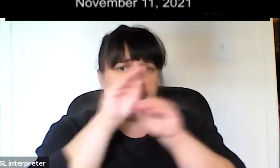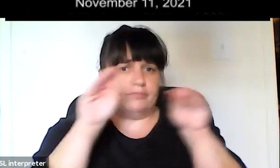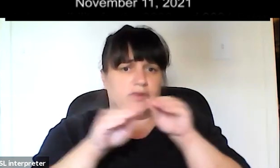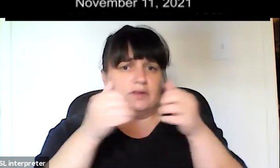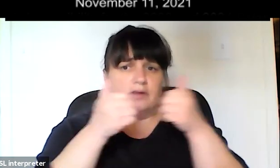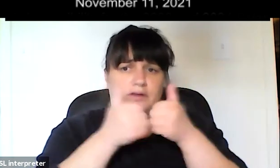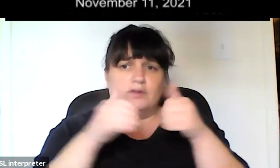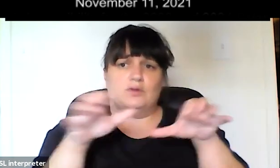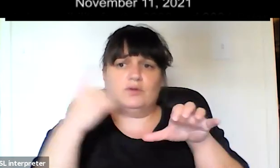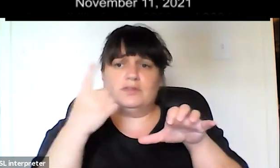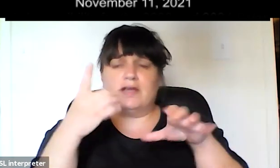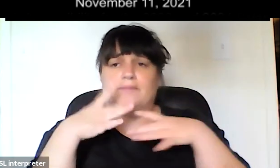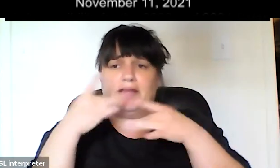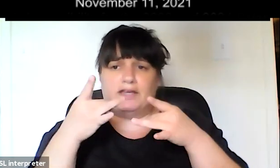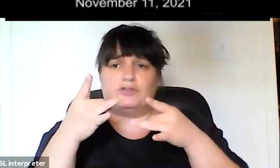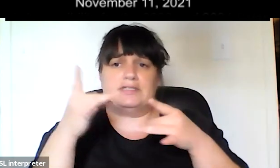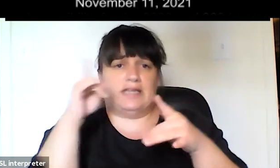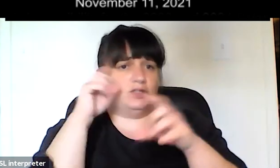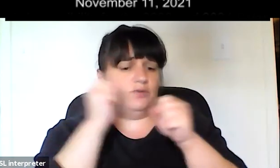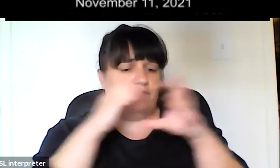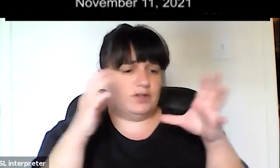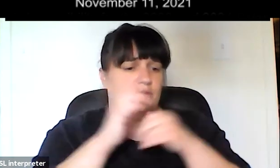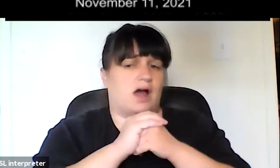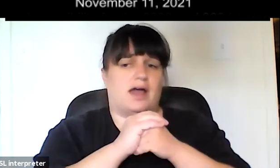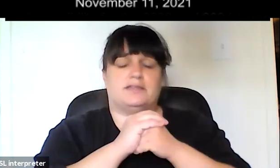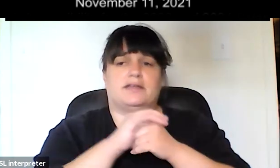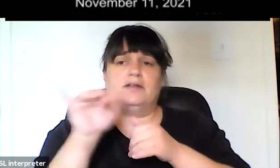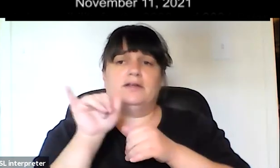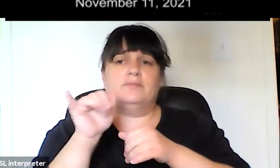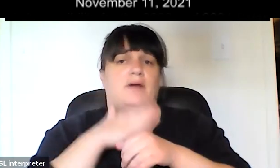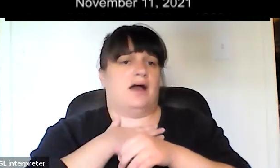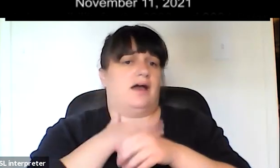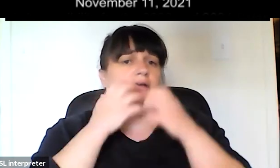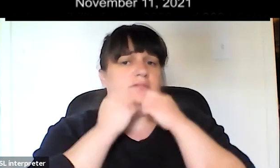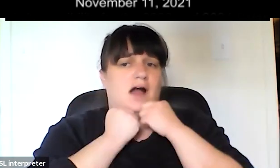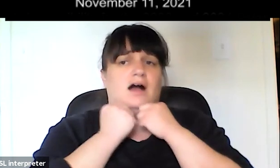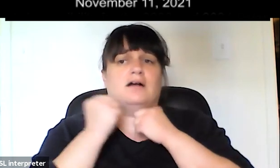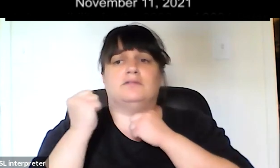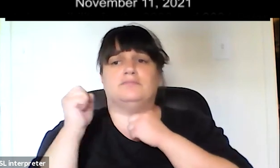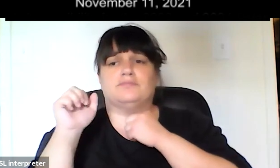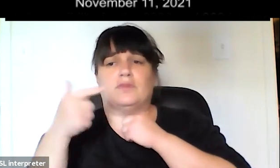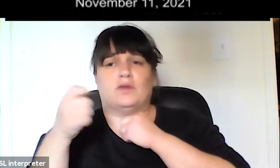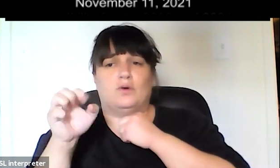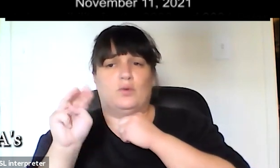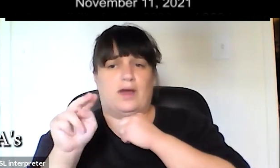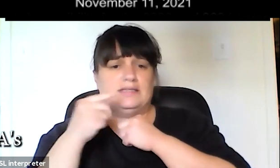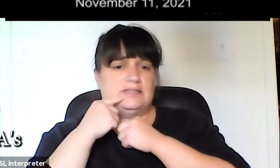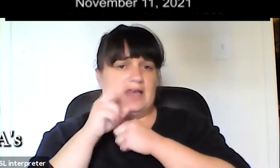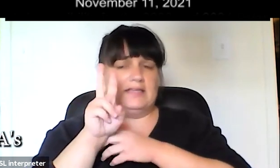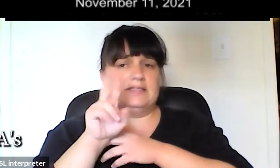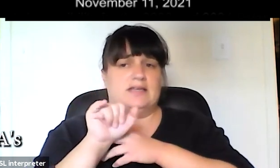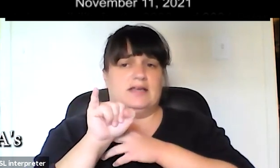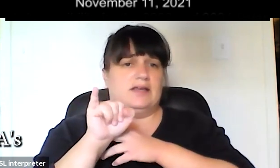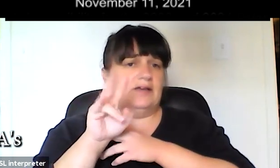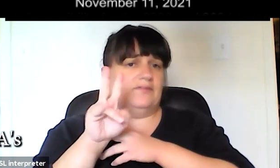interesting with in order to visualize it, or as my dear colleague Gwen mentions, vivify it. And so for